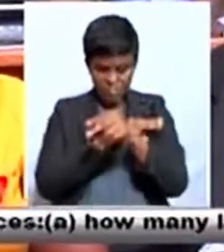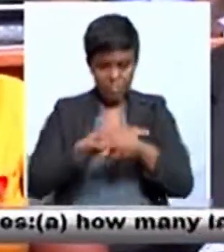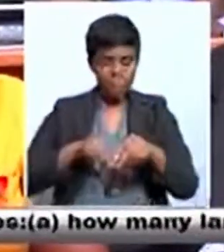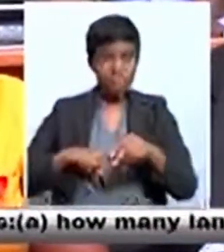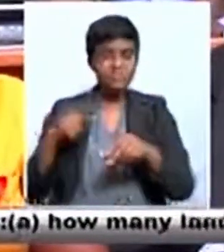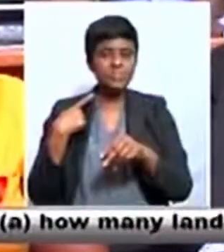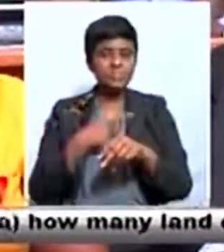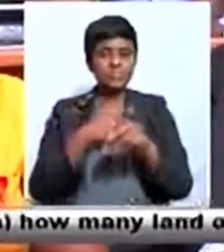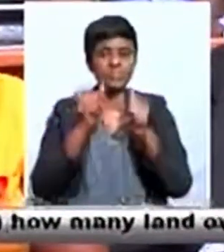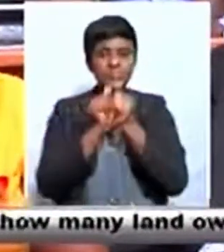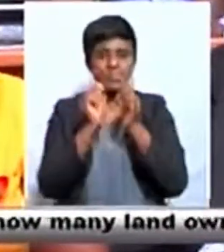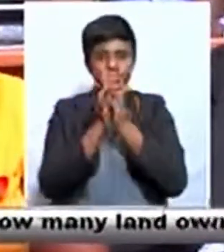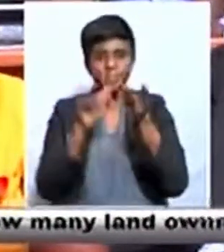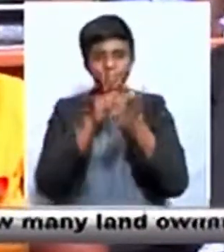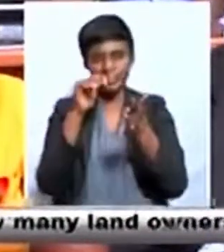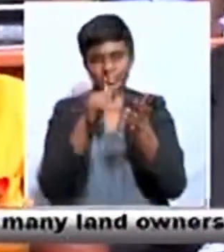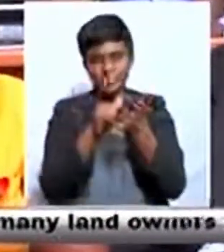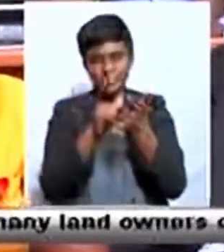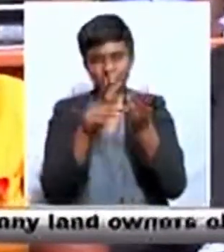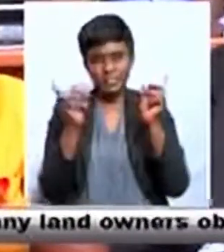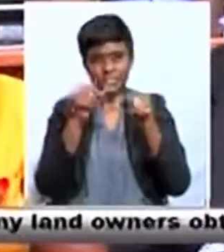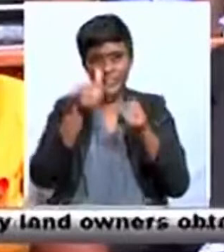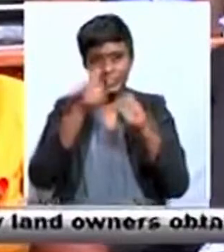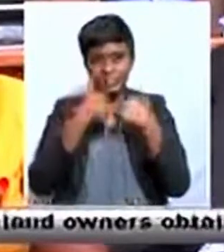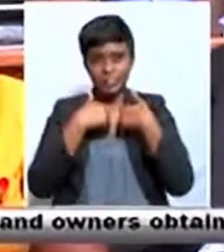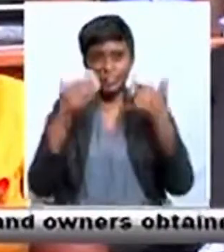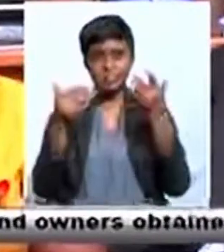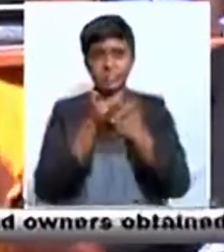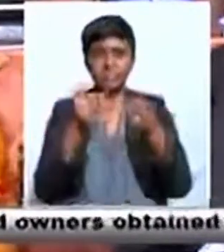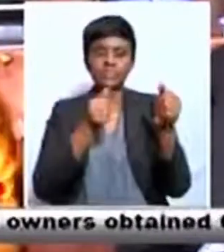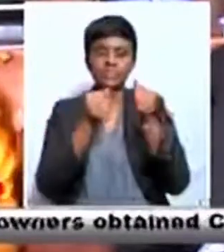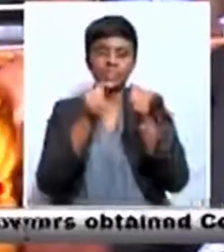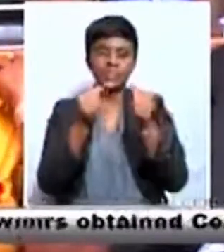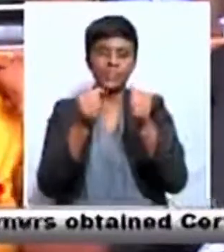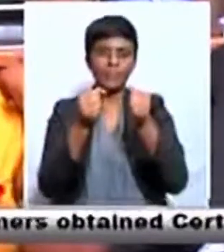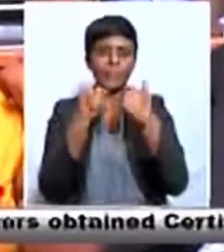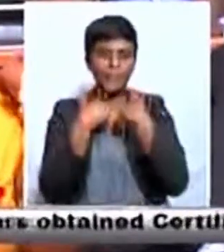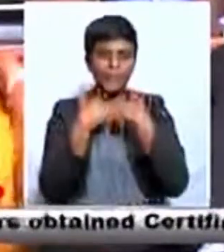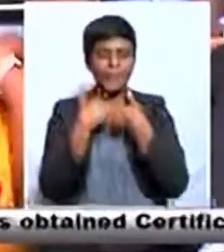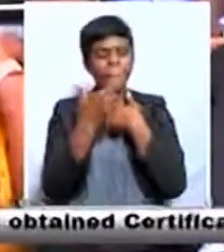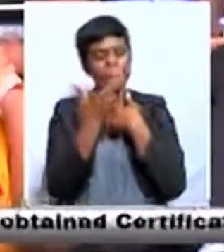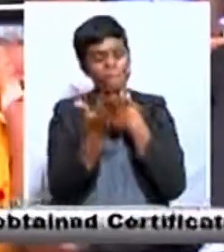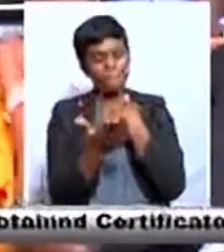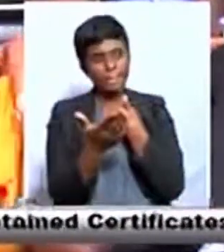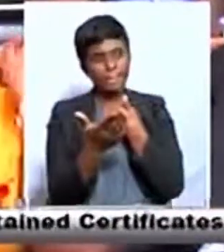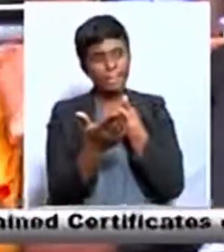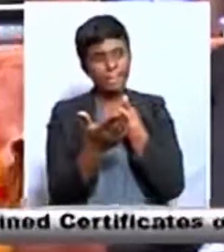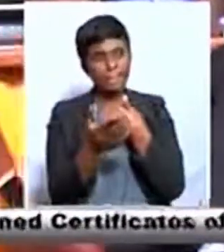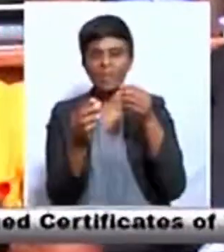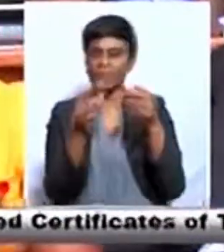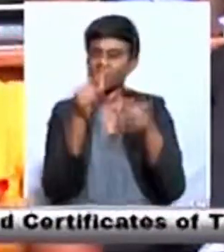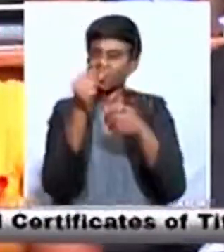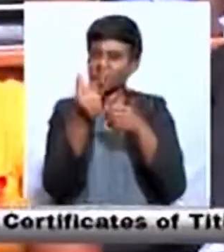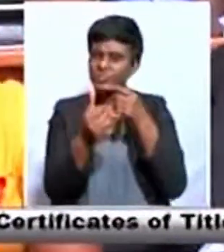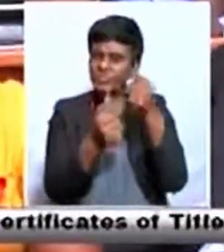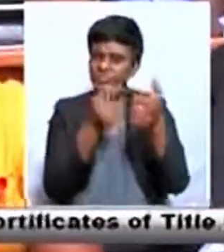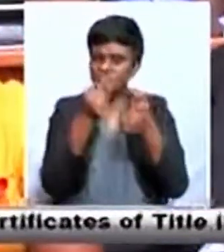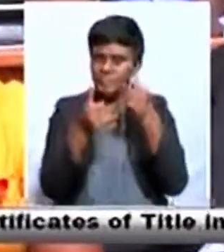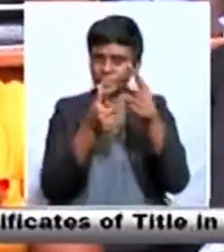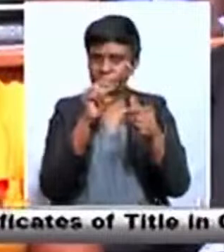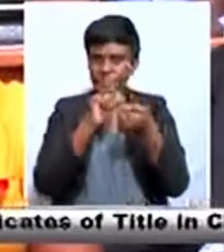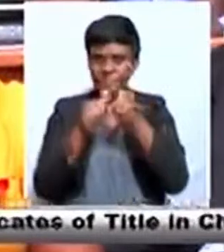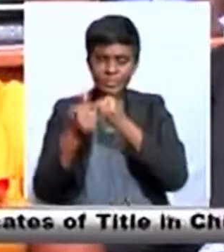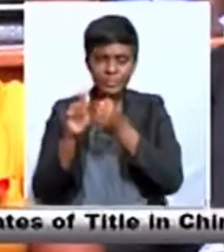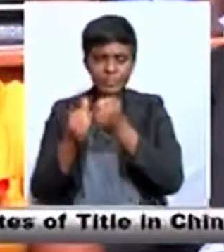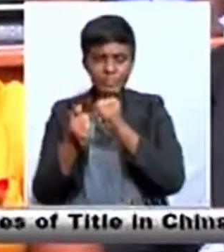Kabwe Central. When you have a new system, there are these small gaps, teething